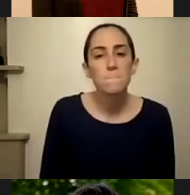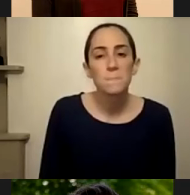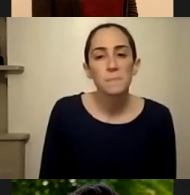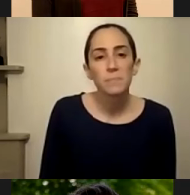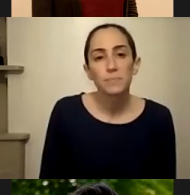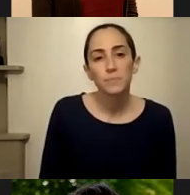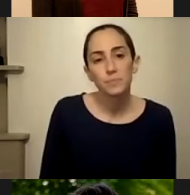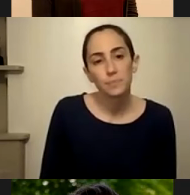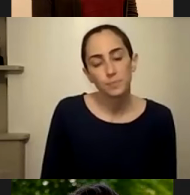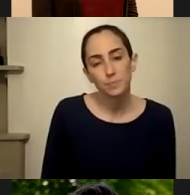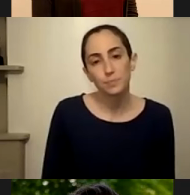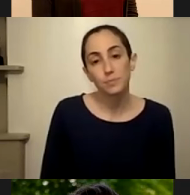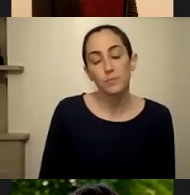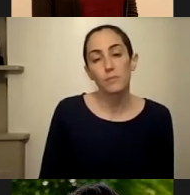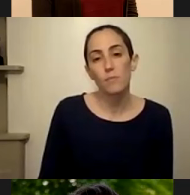The question is,